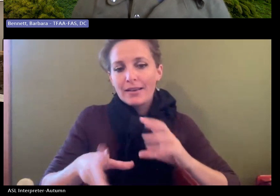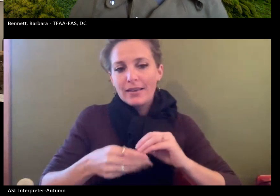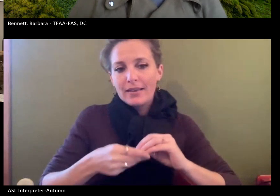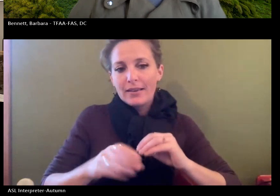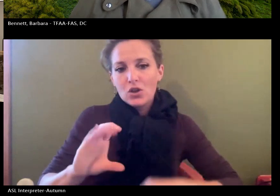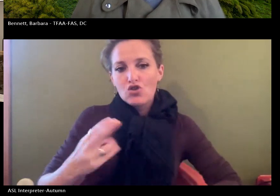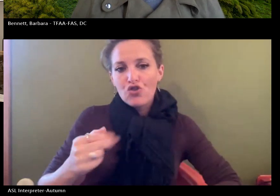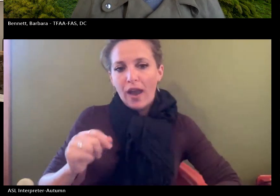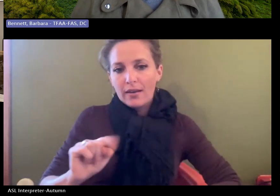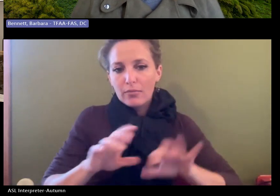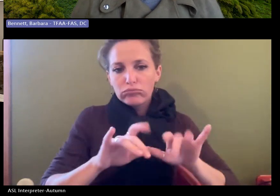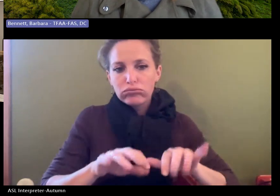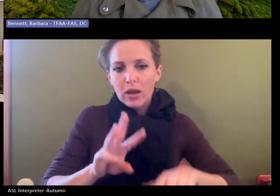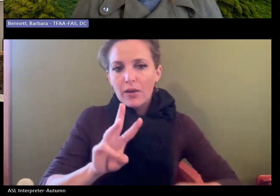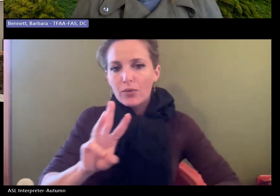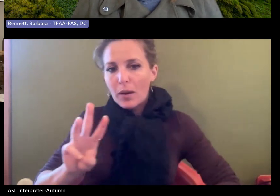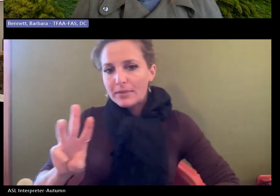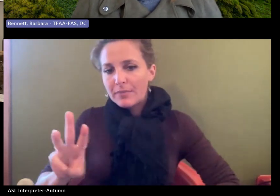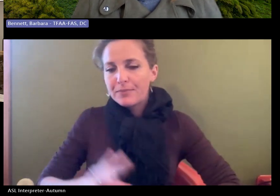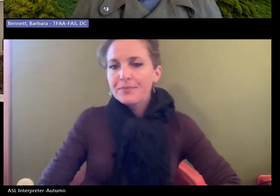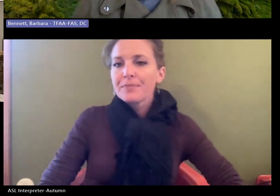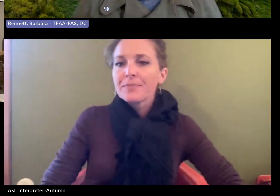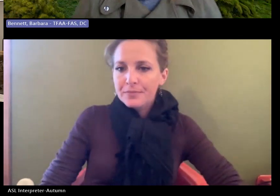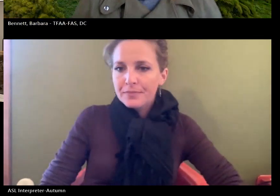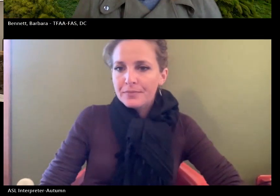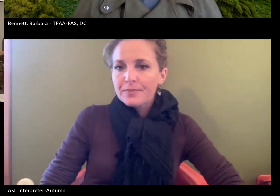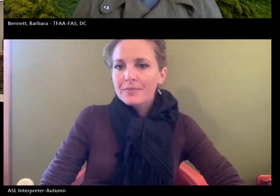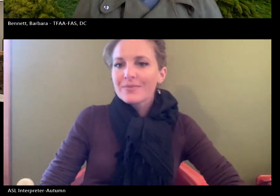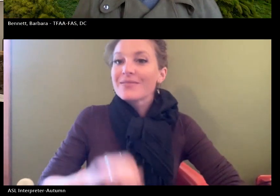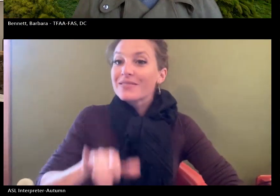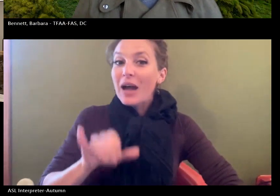will drop it in Yeah, that the would be chat. great.